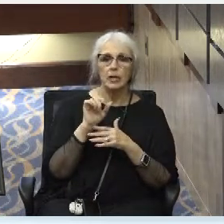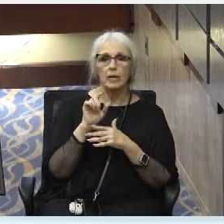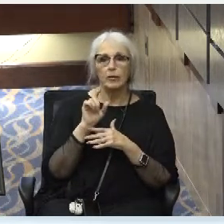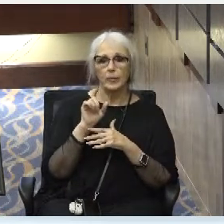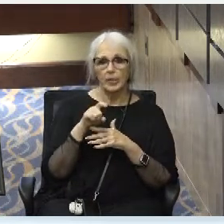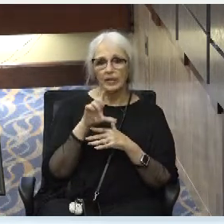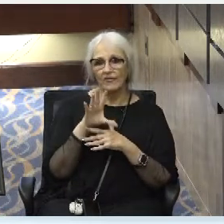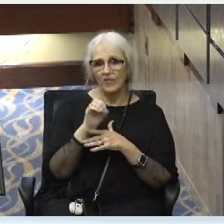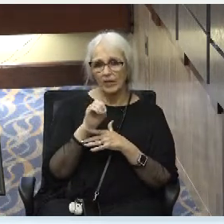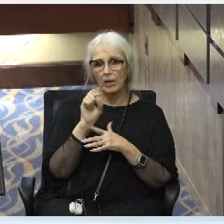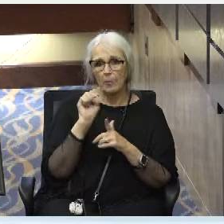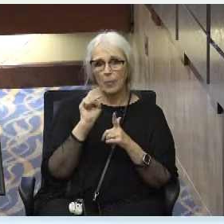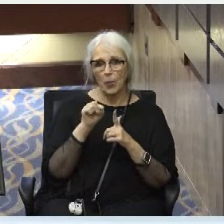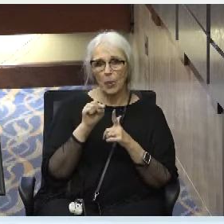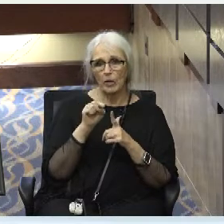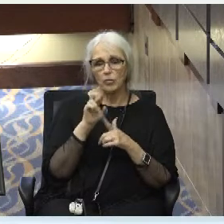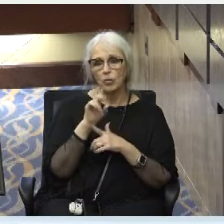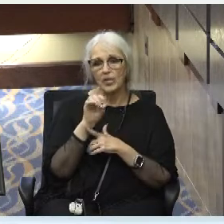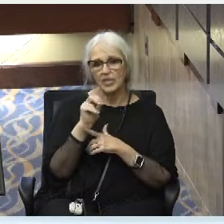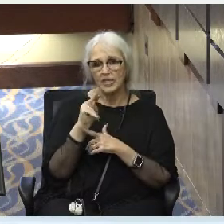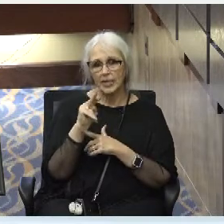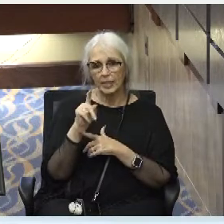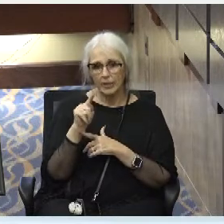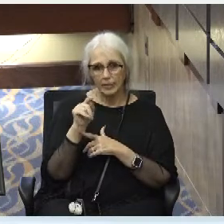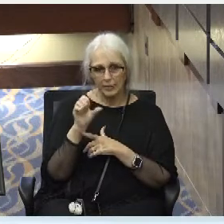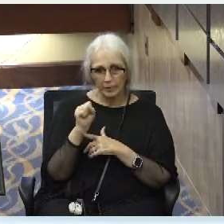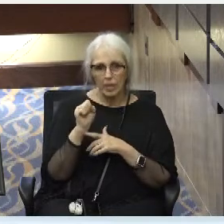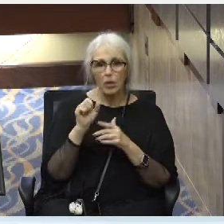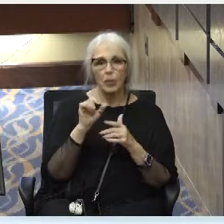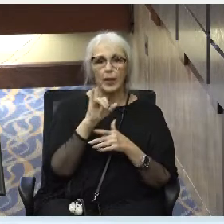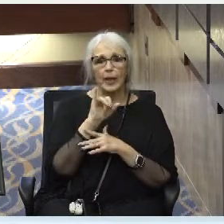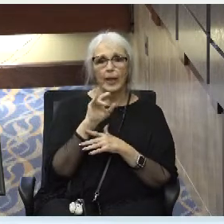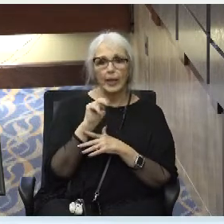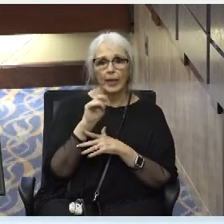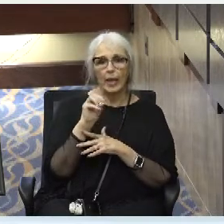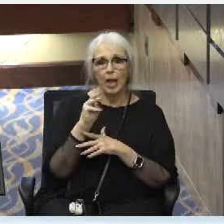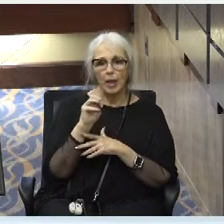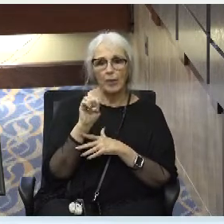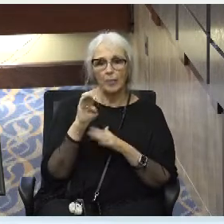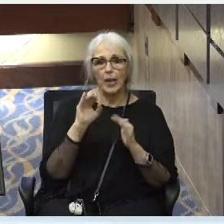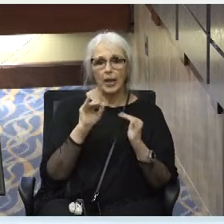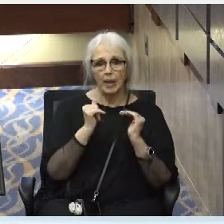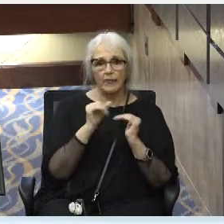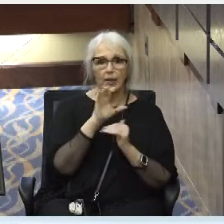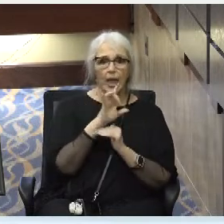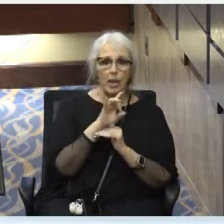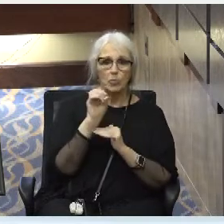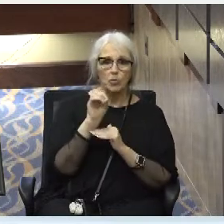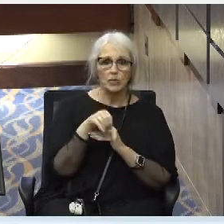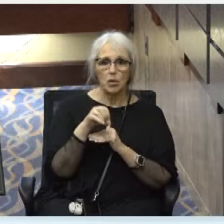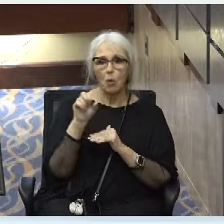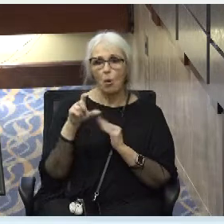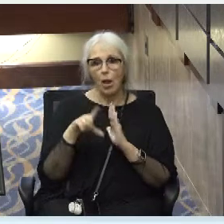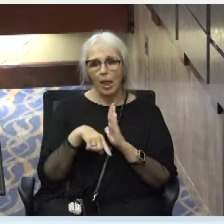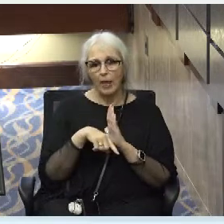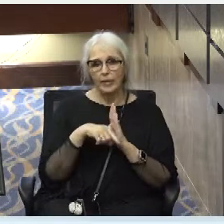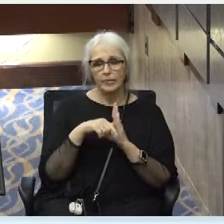where 51% of the residents have an income level at 80% or below of the HUD annual median